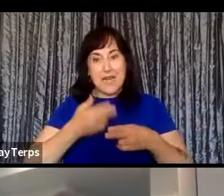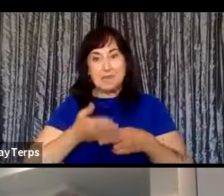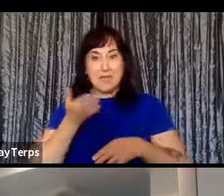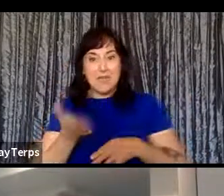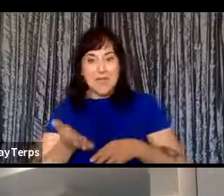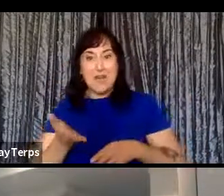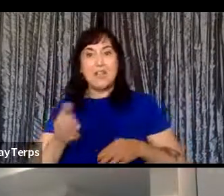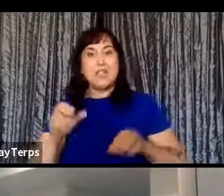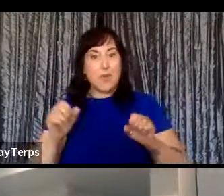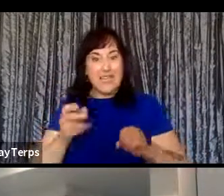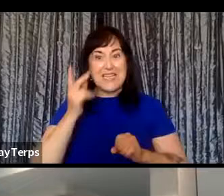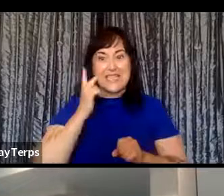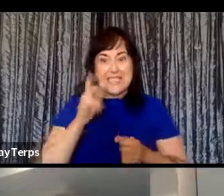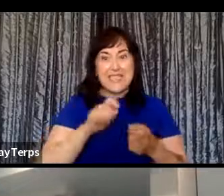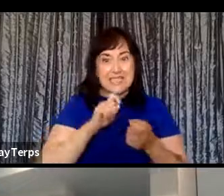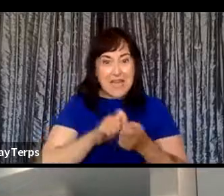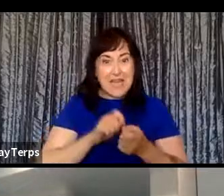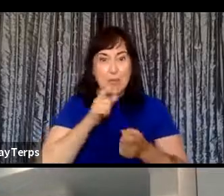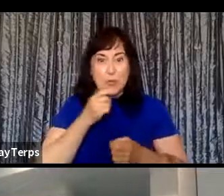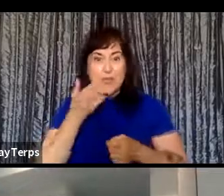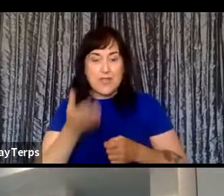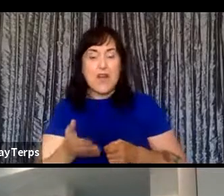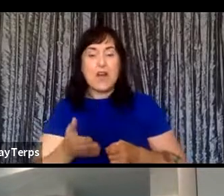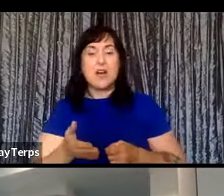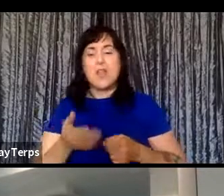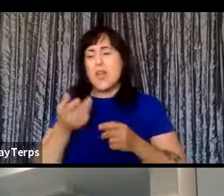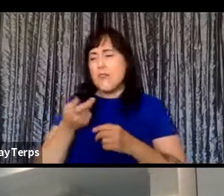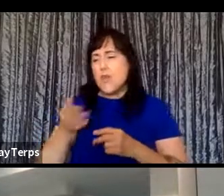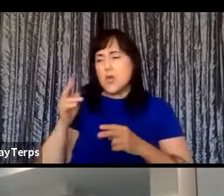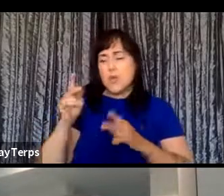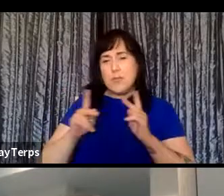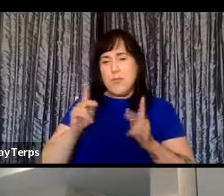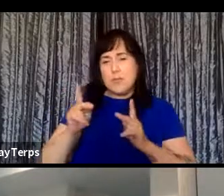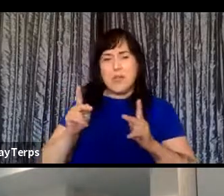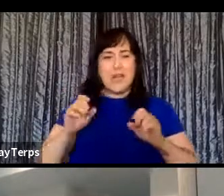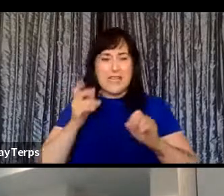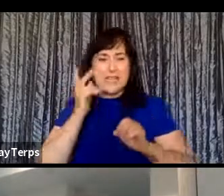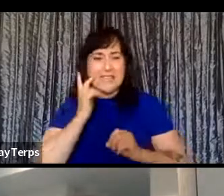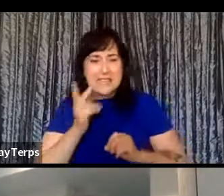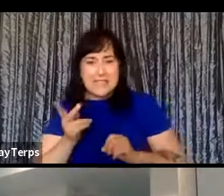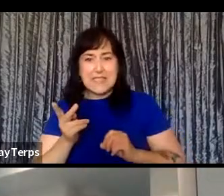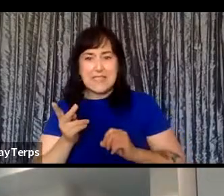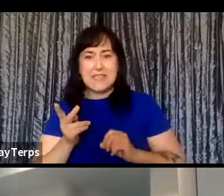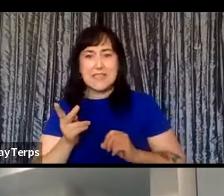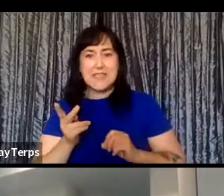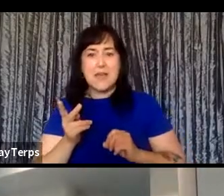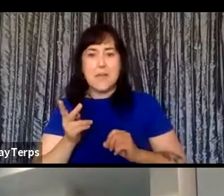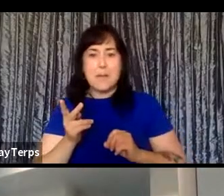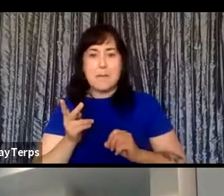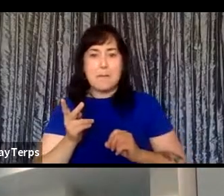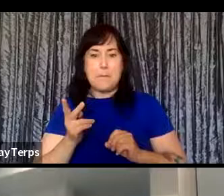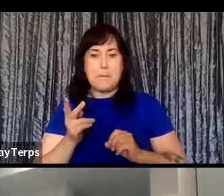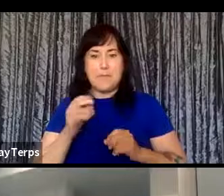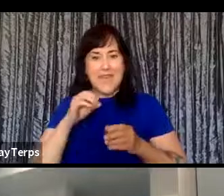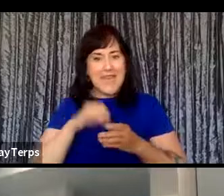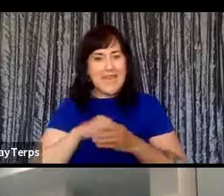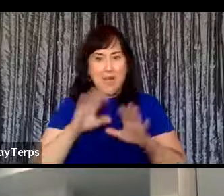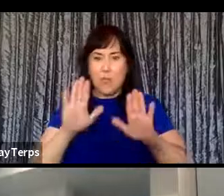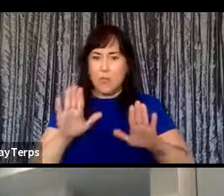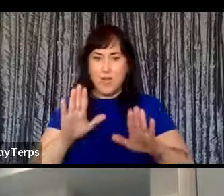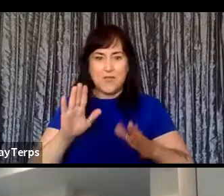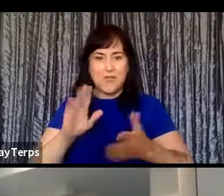I can see exactly who's there. There's a couple of people who I can see who are in a wonderful